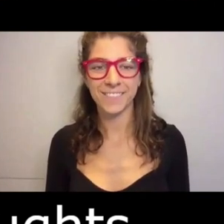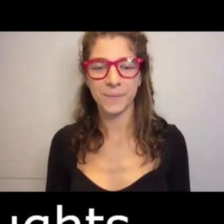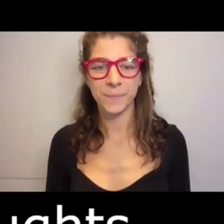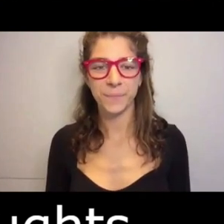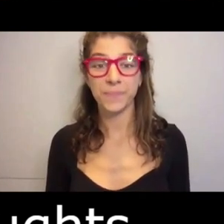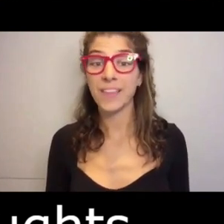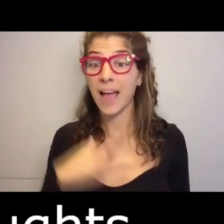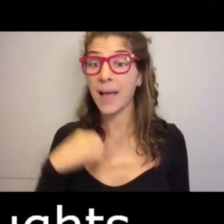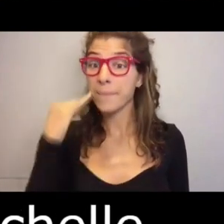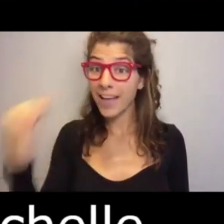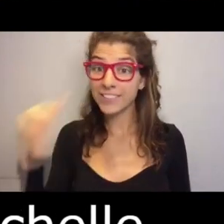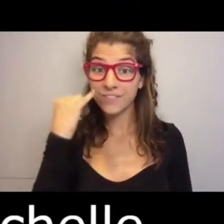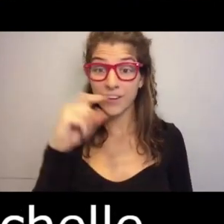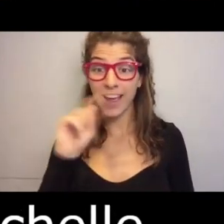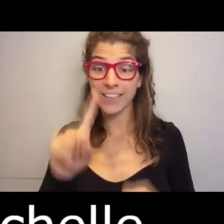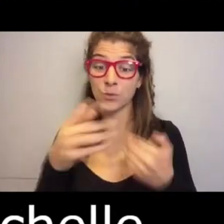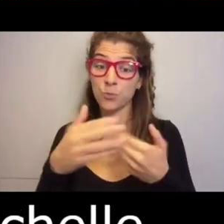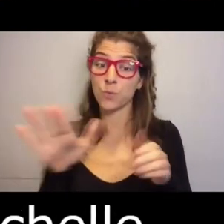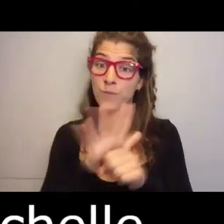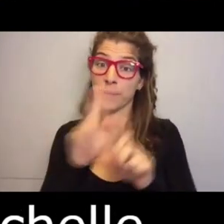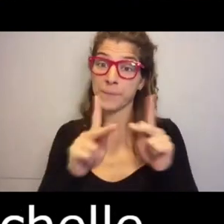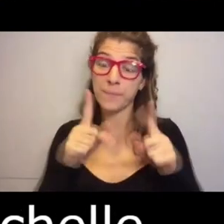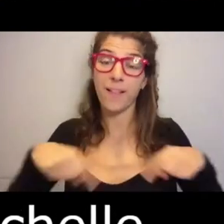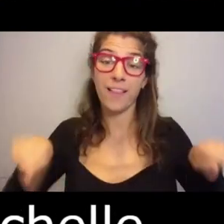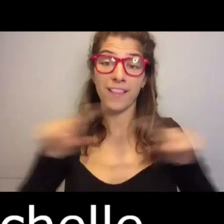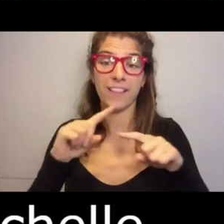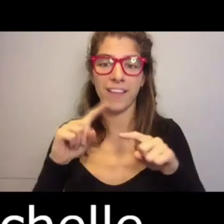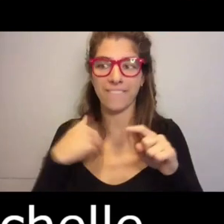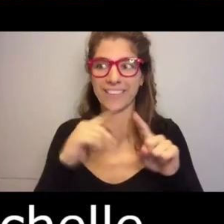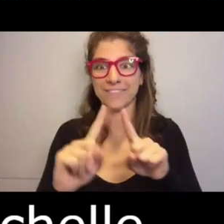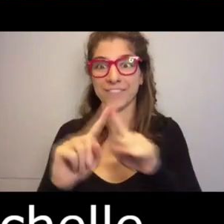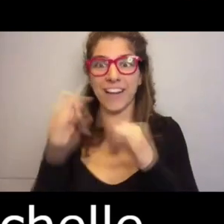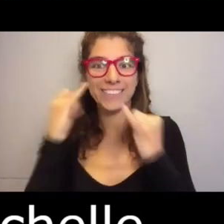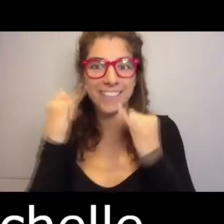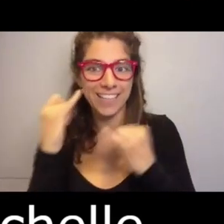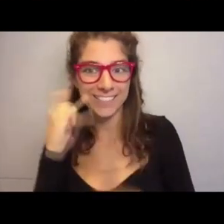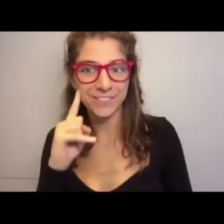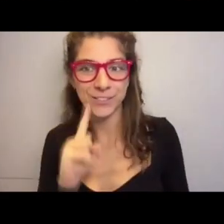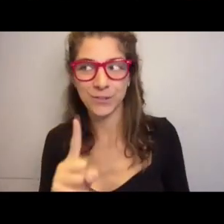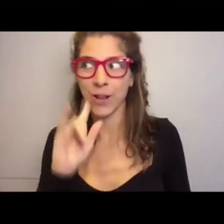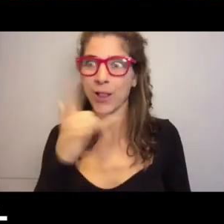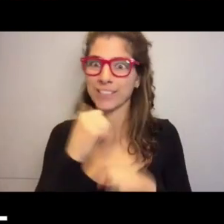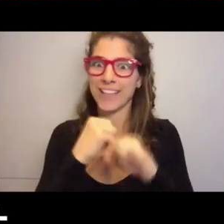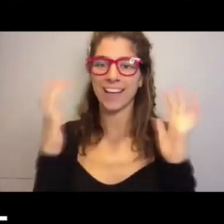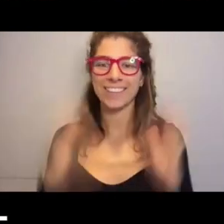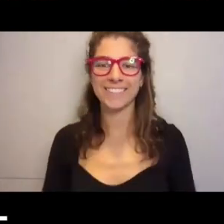I imagine if we asked a room full of people, a lot of people might have different ideas of what that looks like.